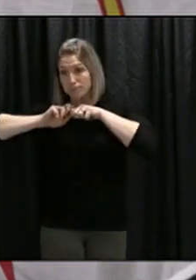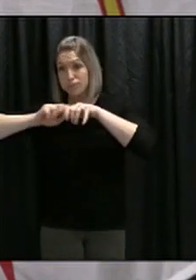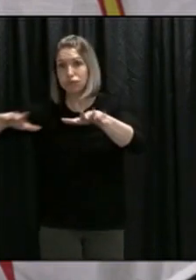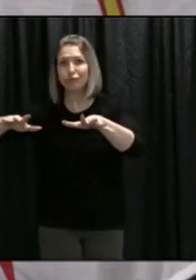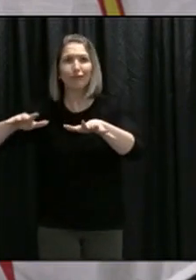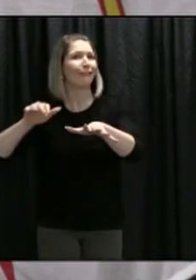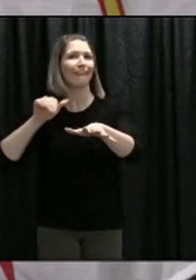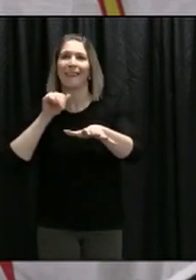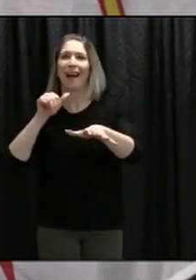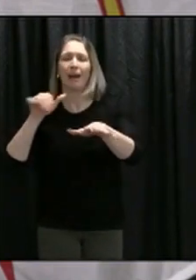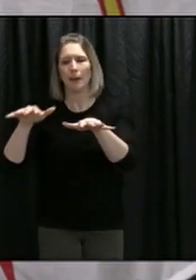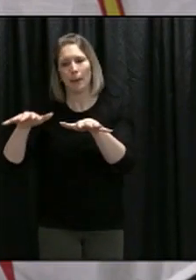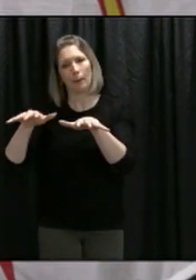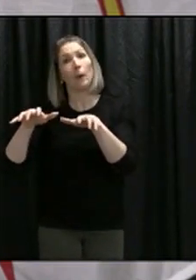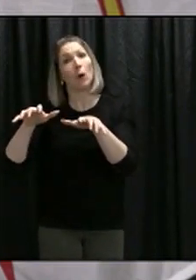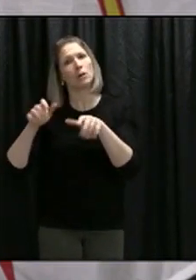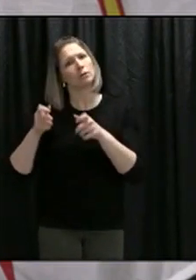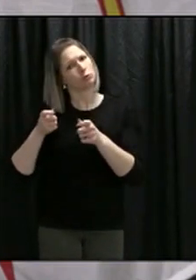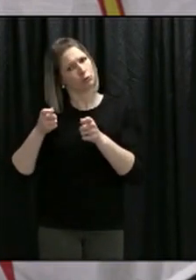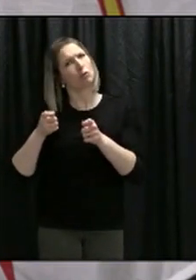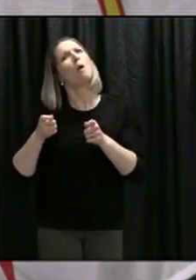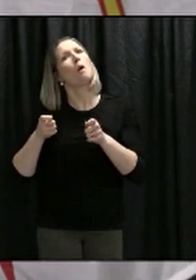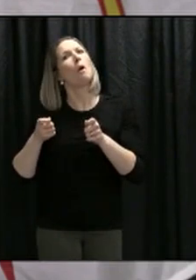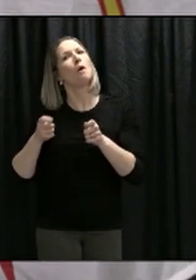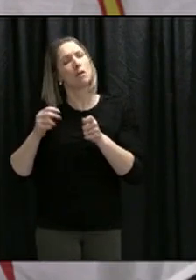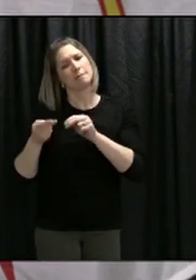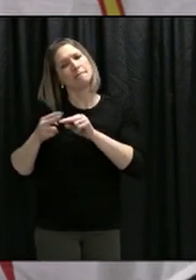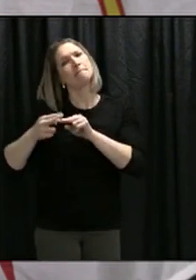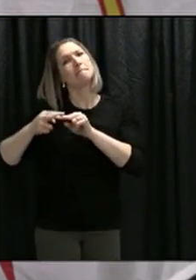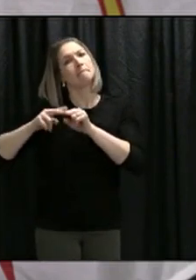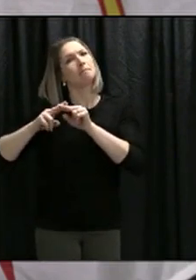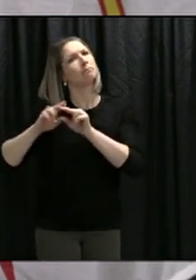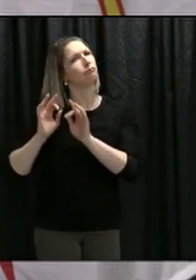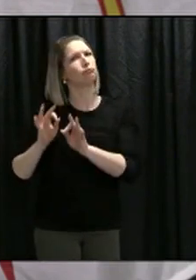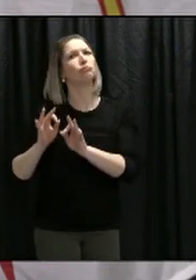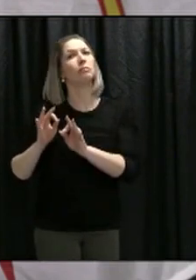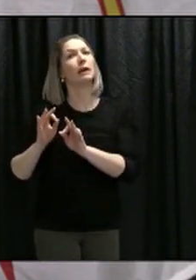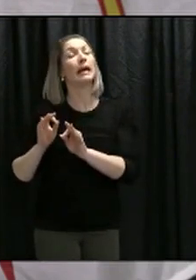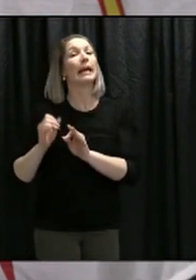now, the sooner we will be able to be reunited with our loved